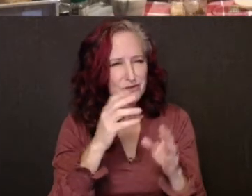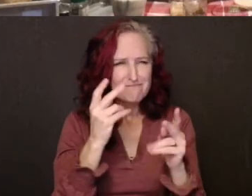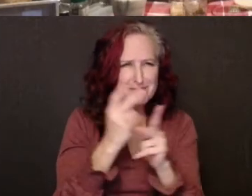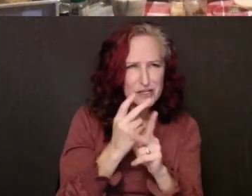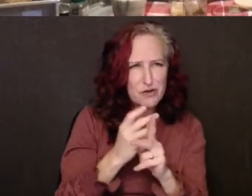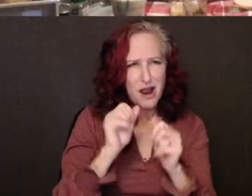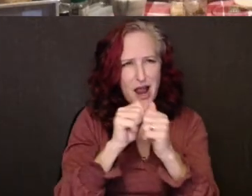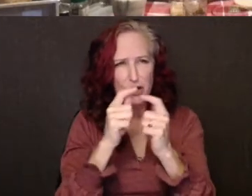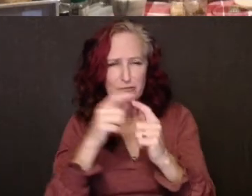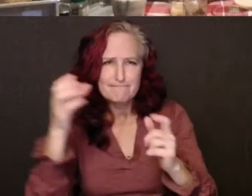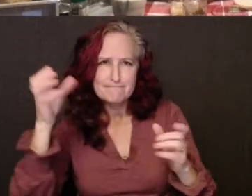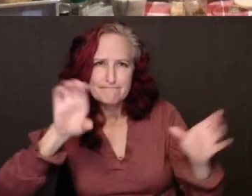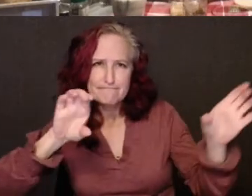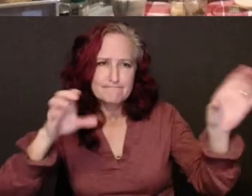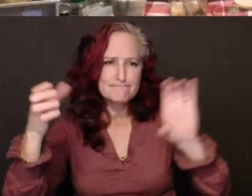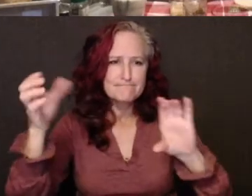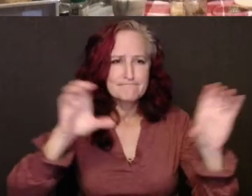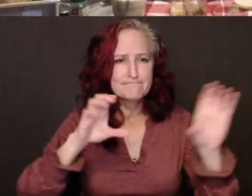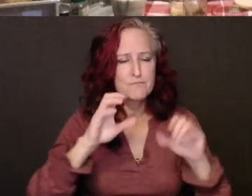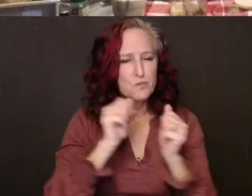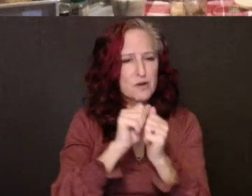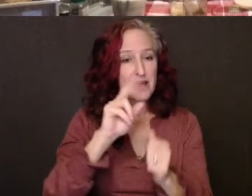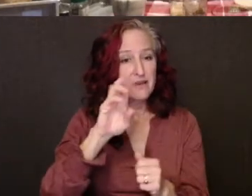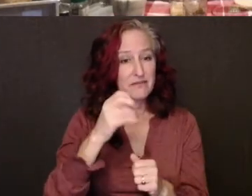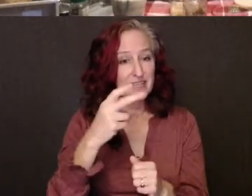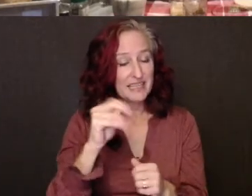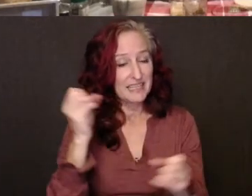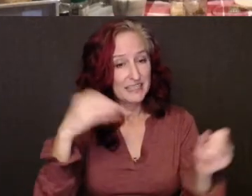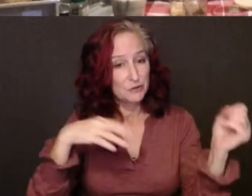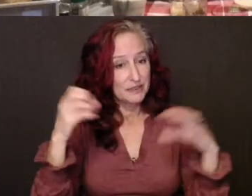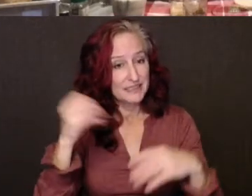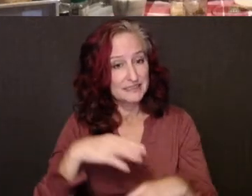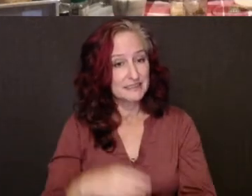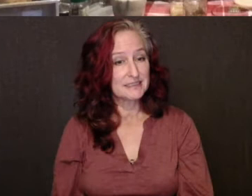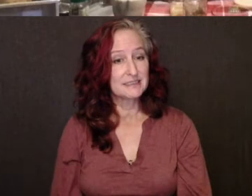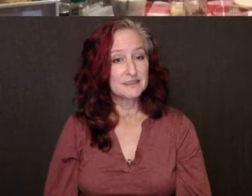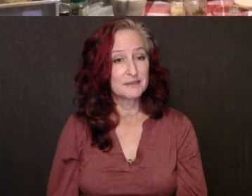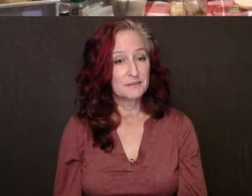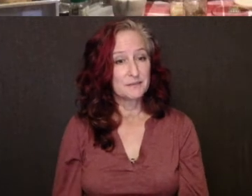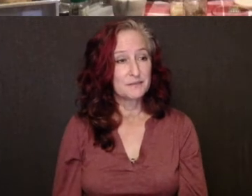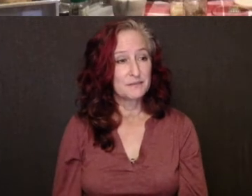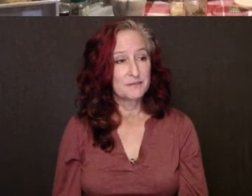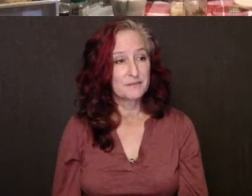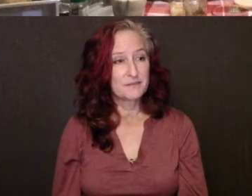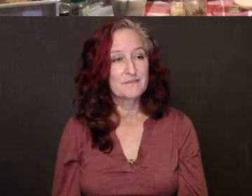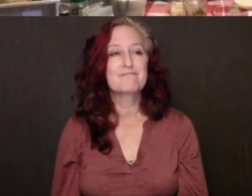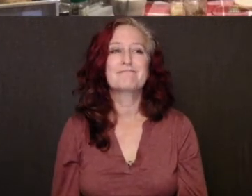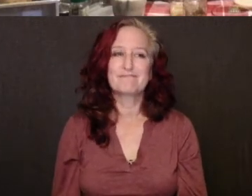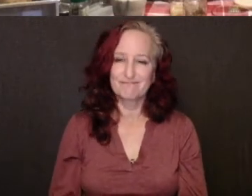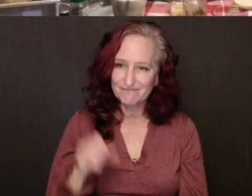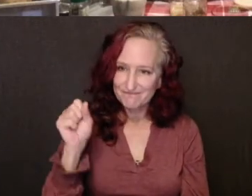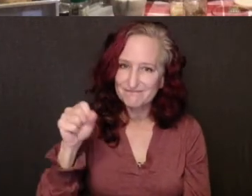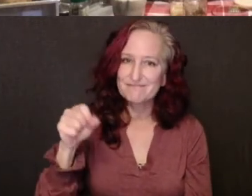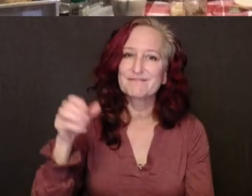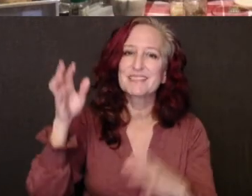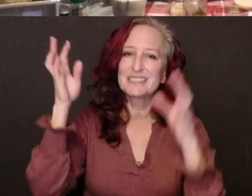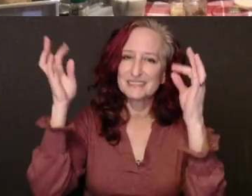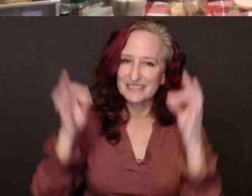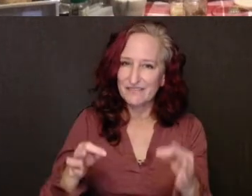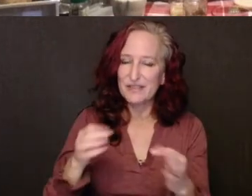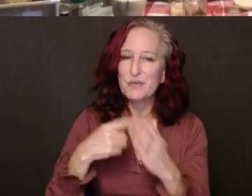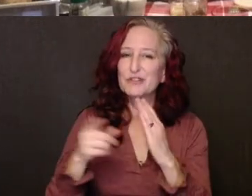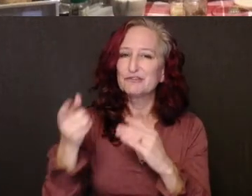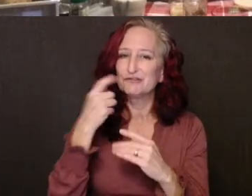of do whatever comes to mind. So when you decided to bake entirely